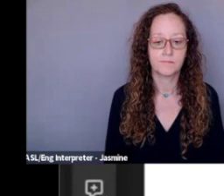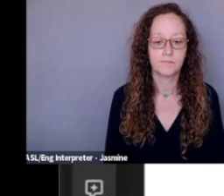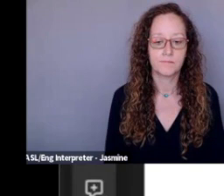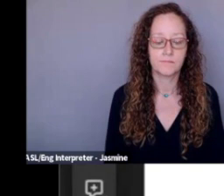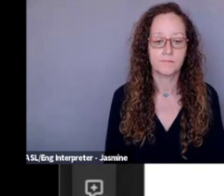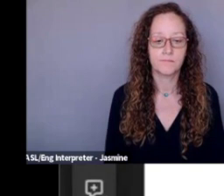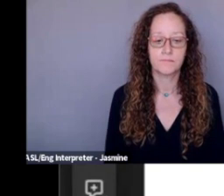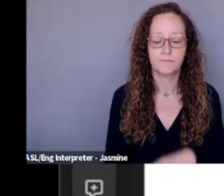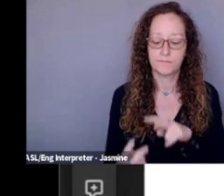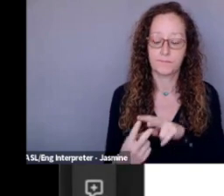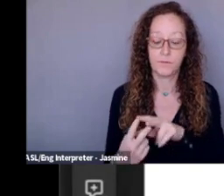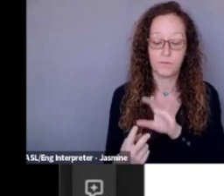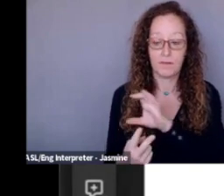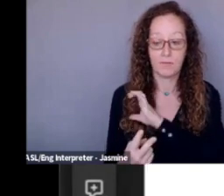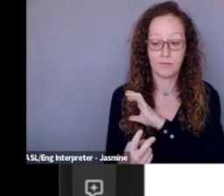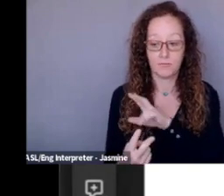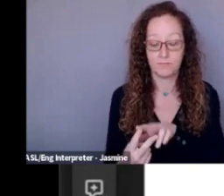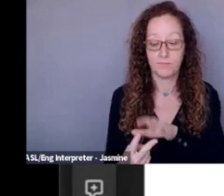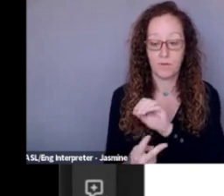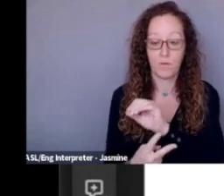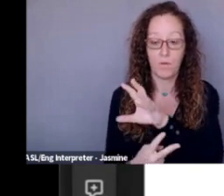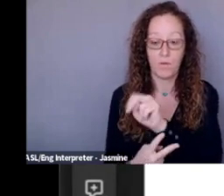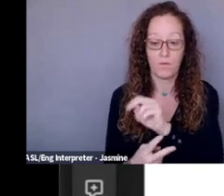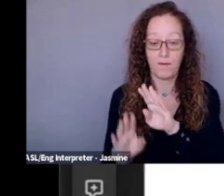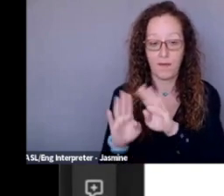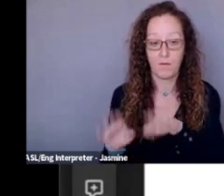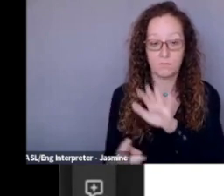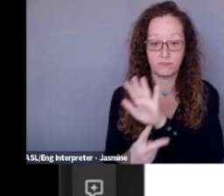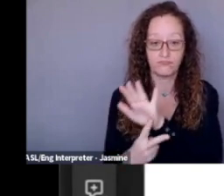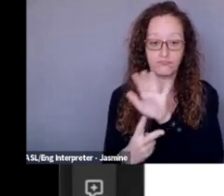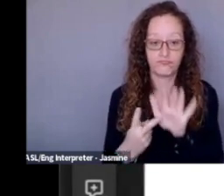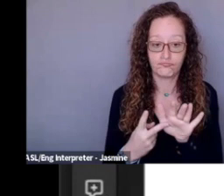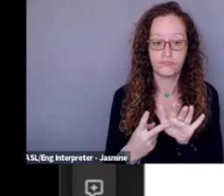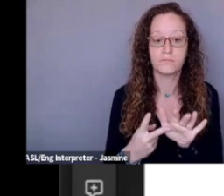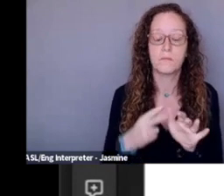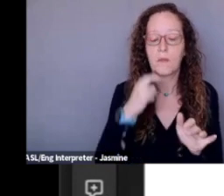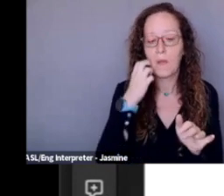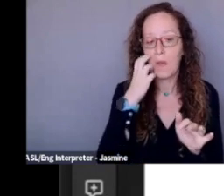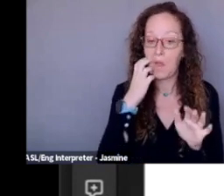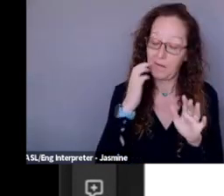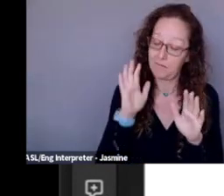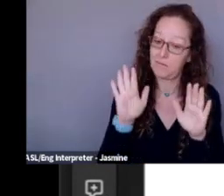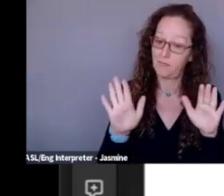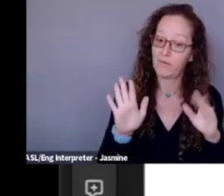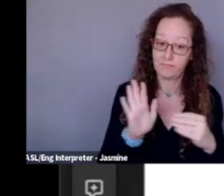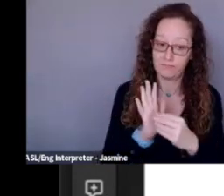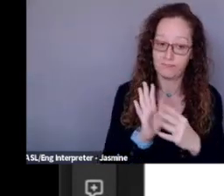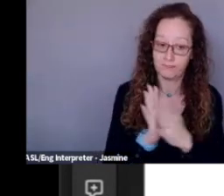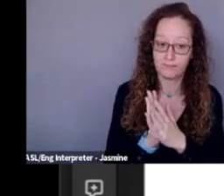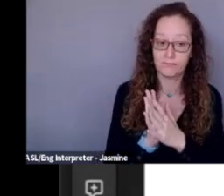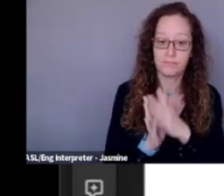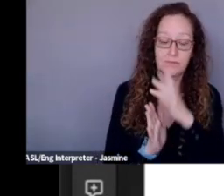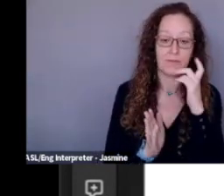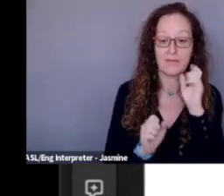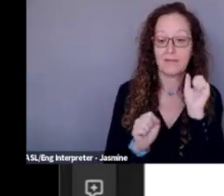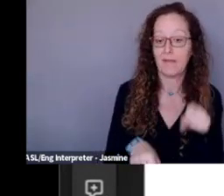The two characters each have their own house. That's great to note because that can very much influence who these